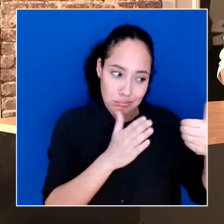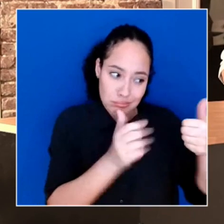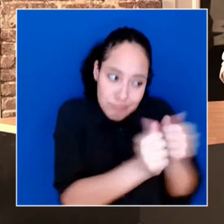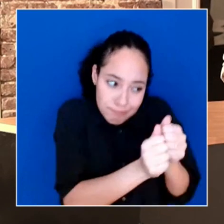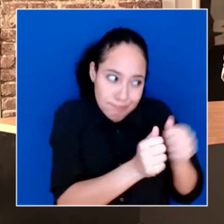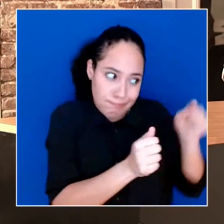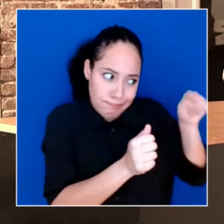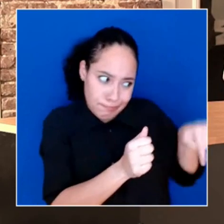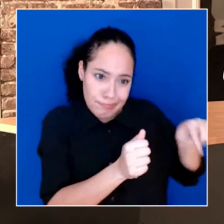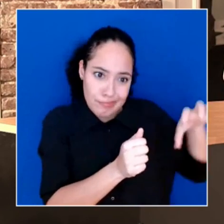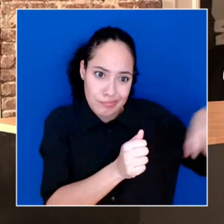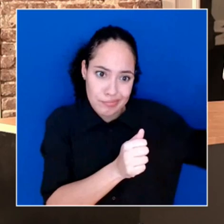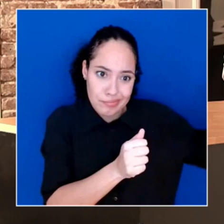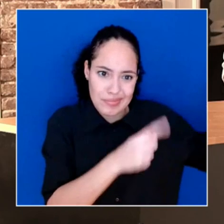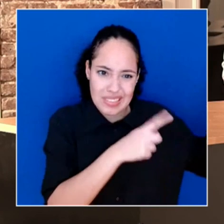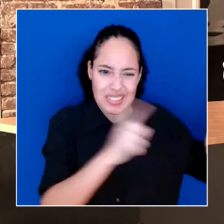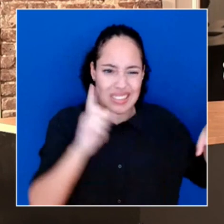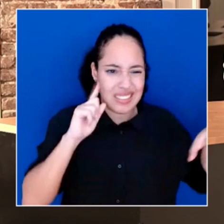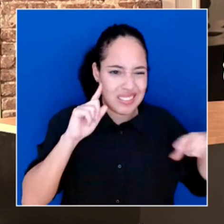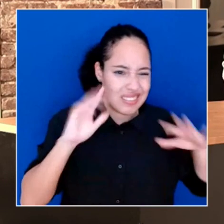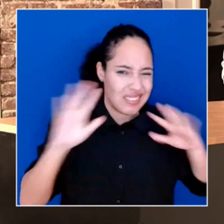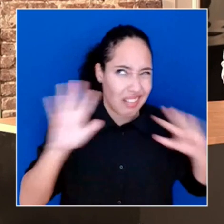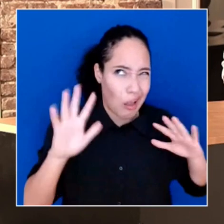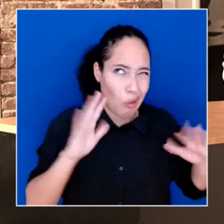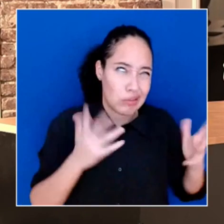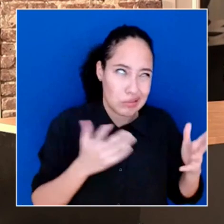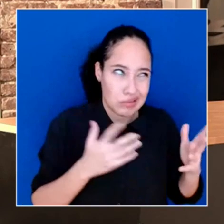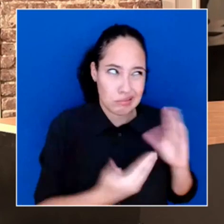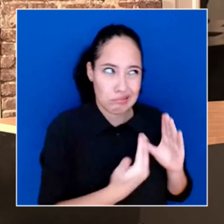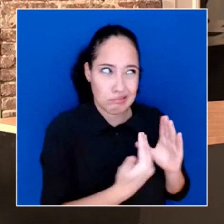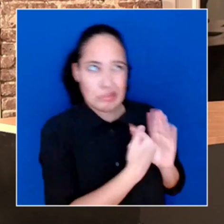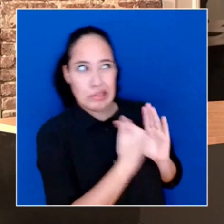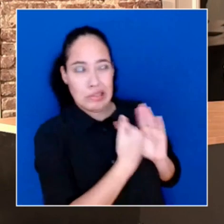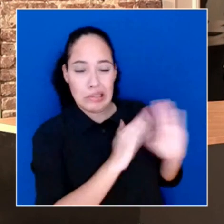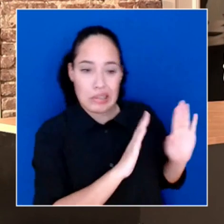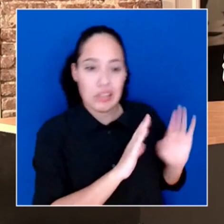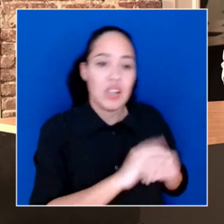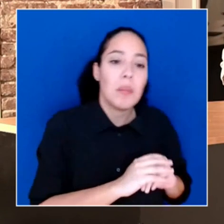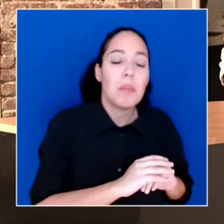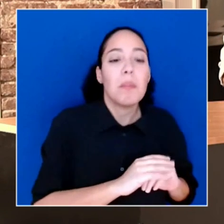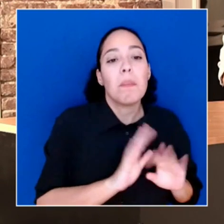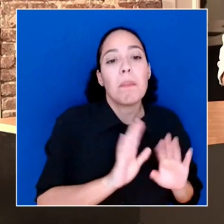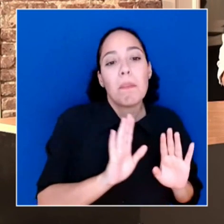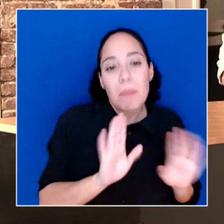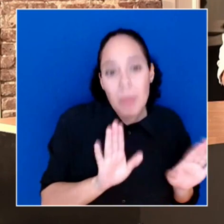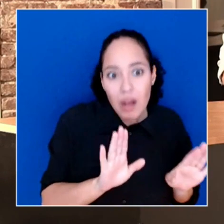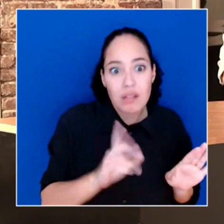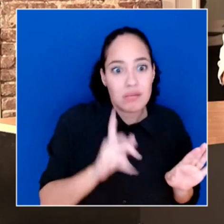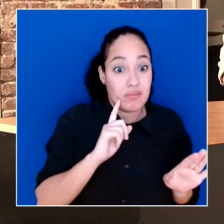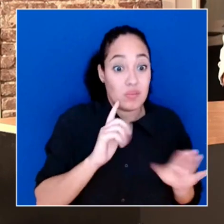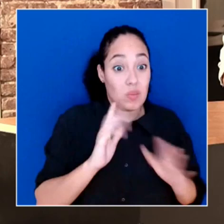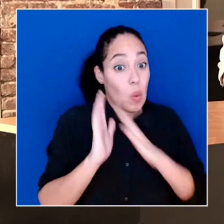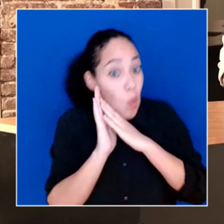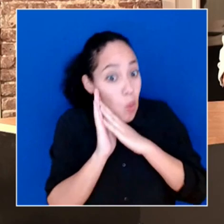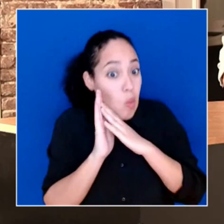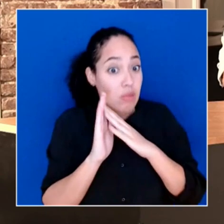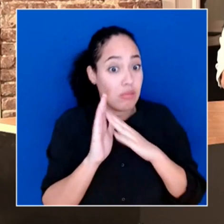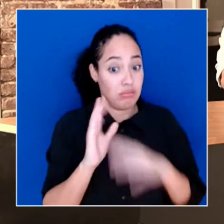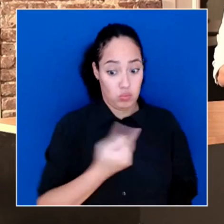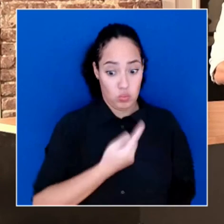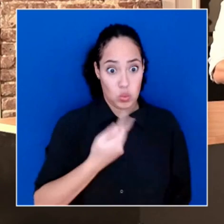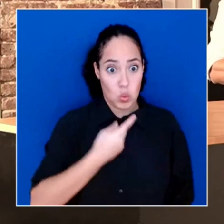I just get more productive. I can do work-life balance a little more. So yeah, it works a lot better for